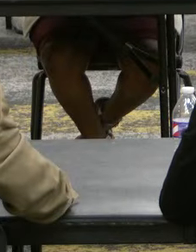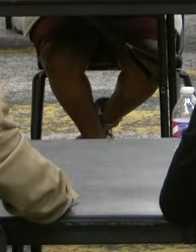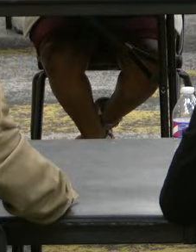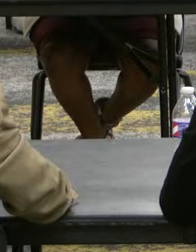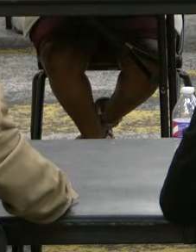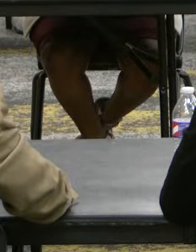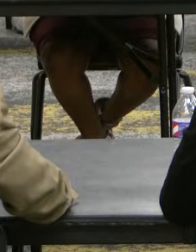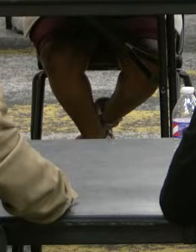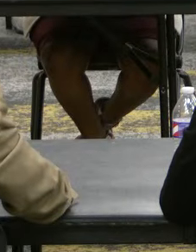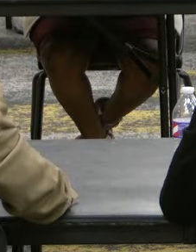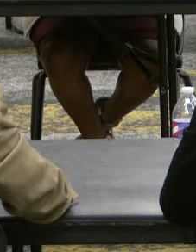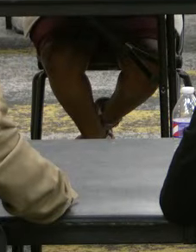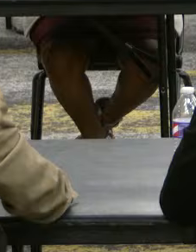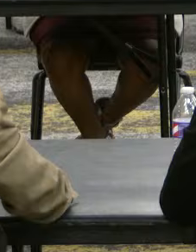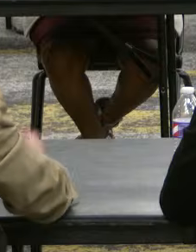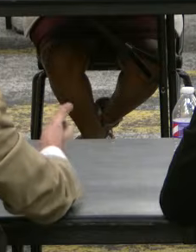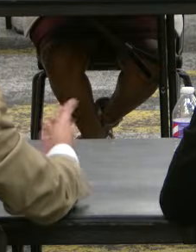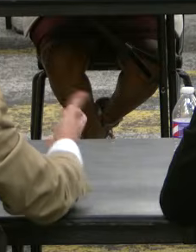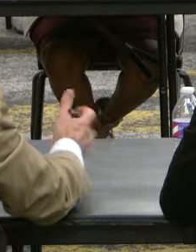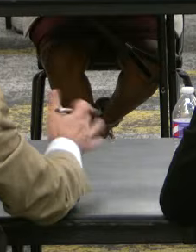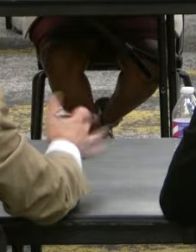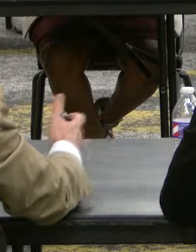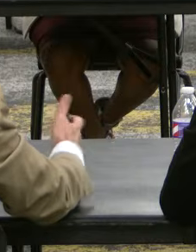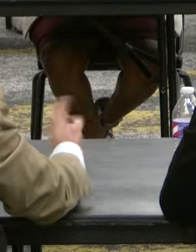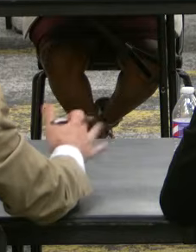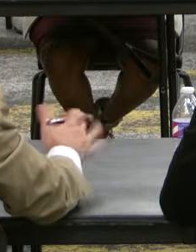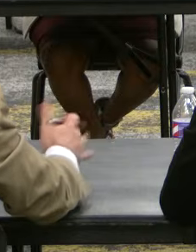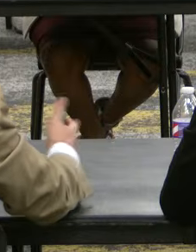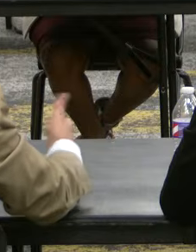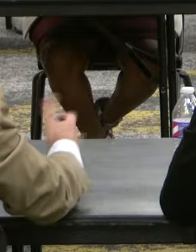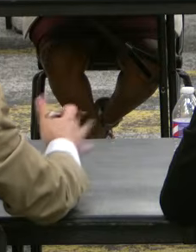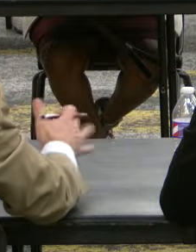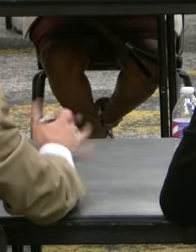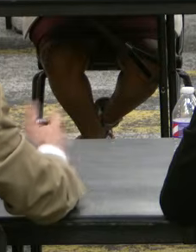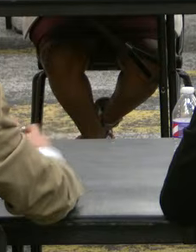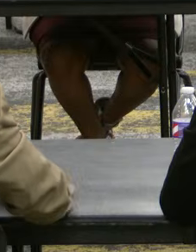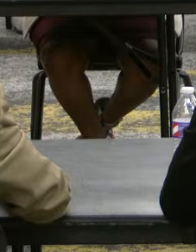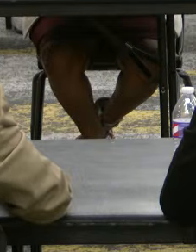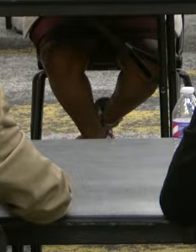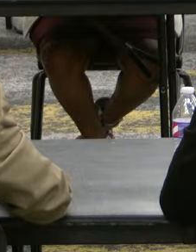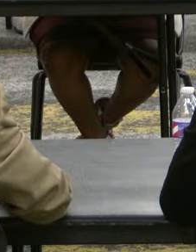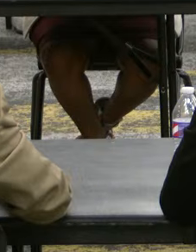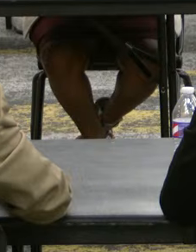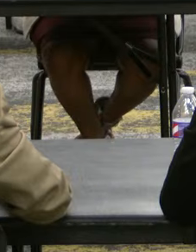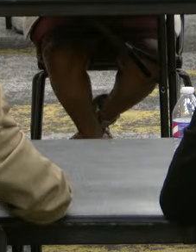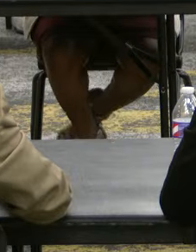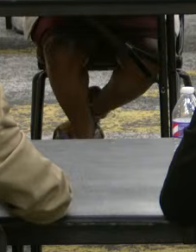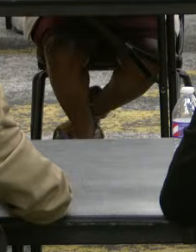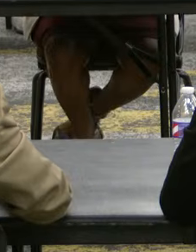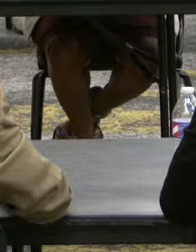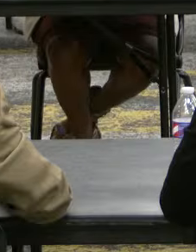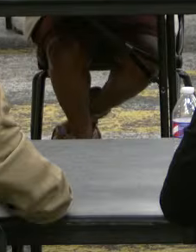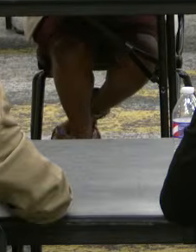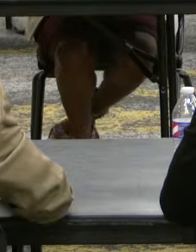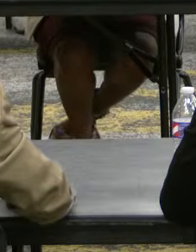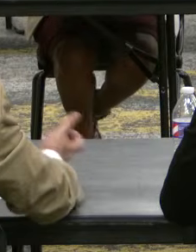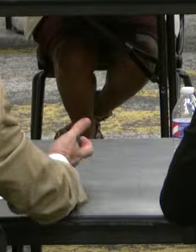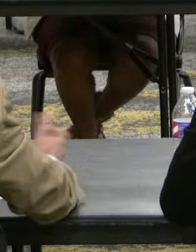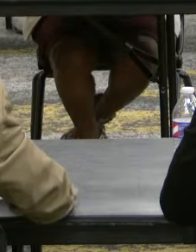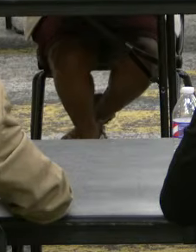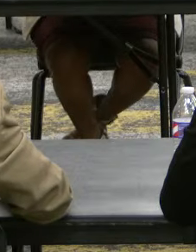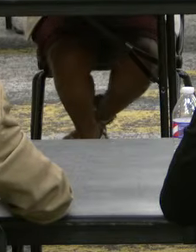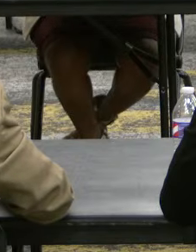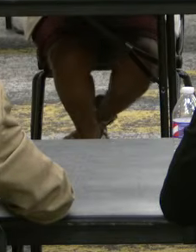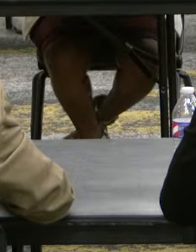made corrections. That's true, but that's to indicate that there was some change in what was proposed. Yeah, Whatever.